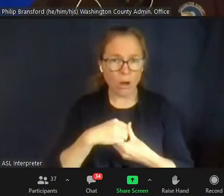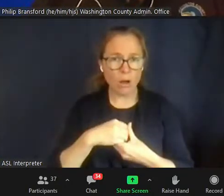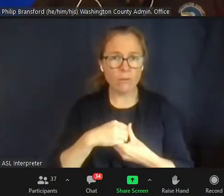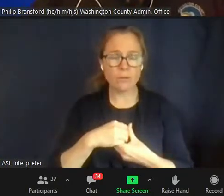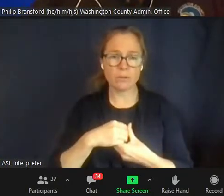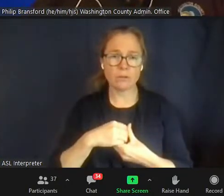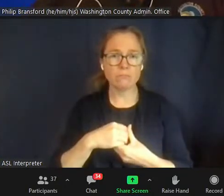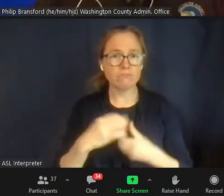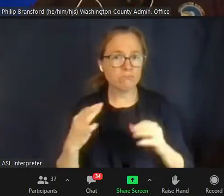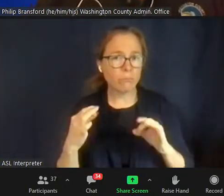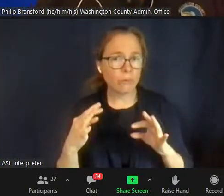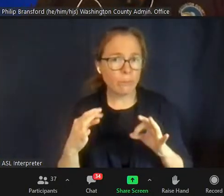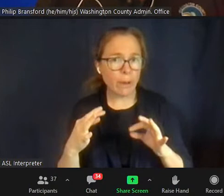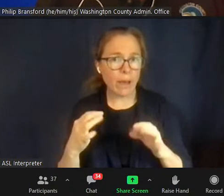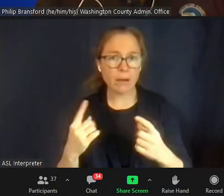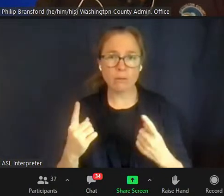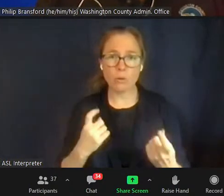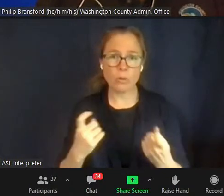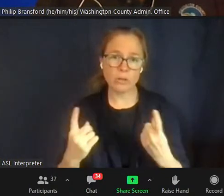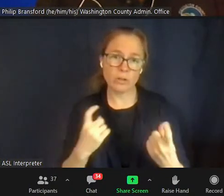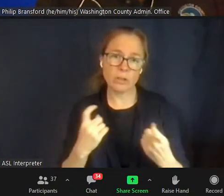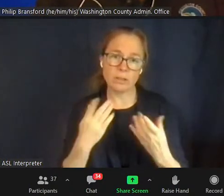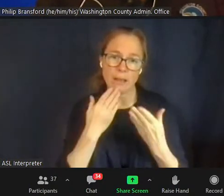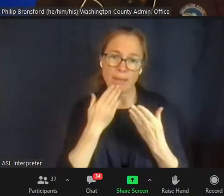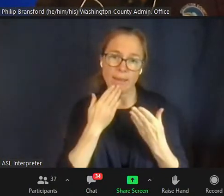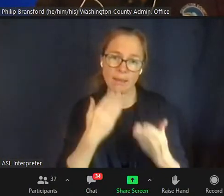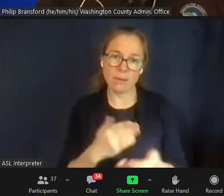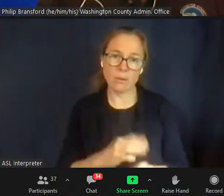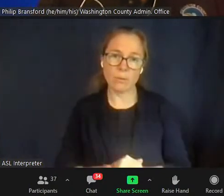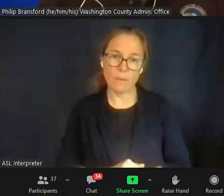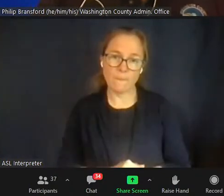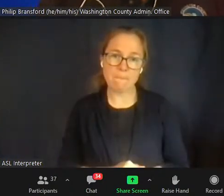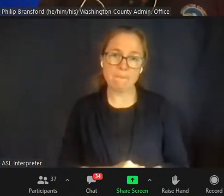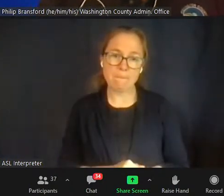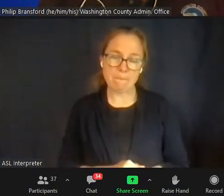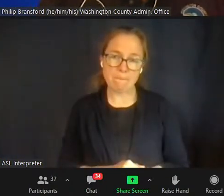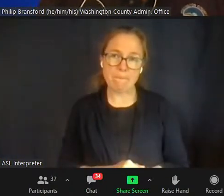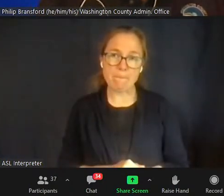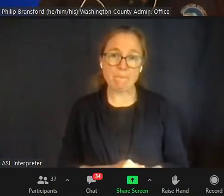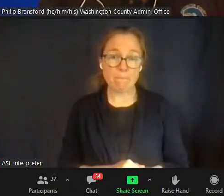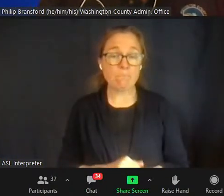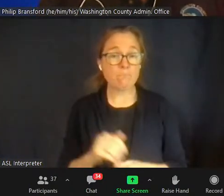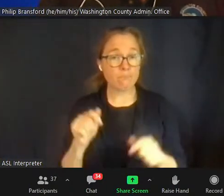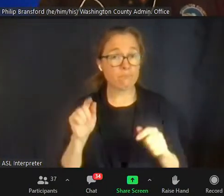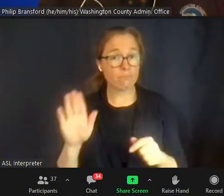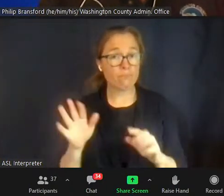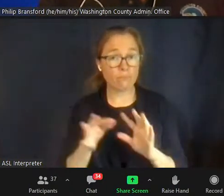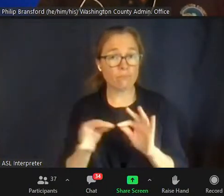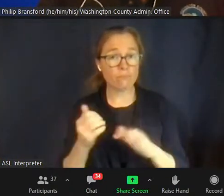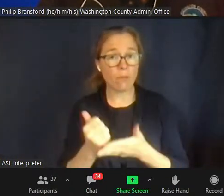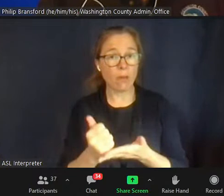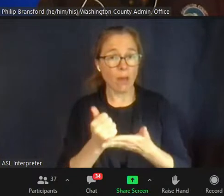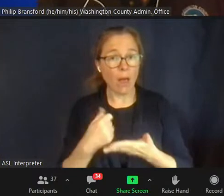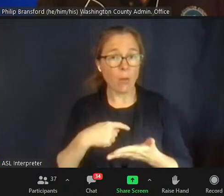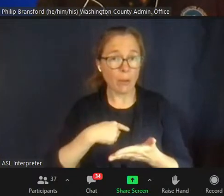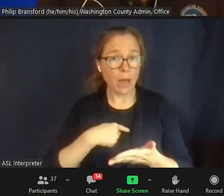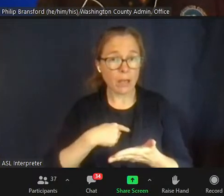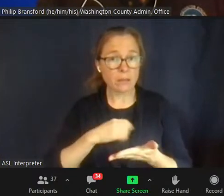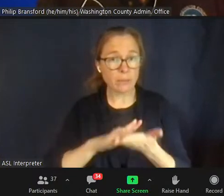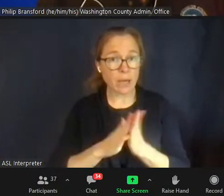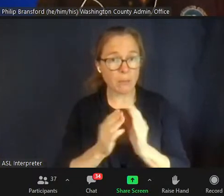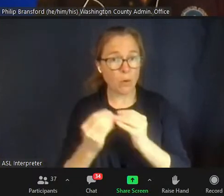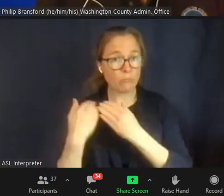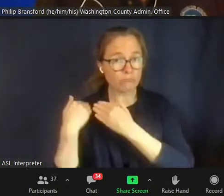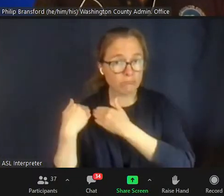the feedback and the questions that you brought forward. I think this is how we make progress and hold each other accountable, is through